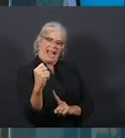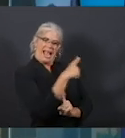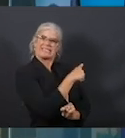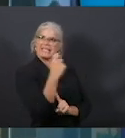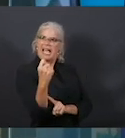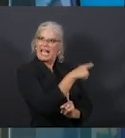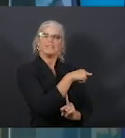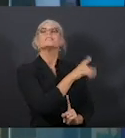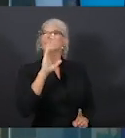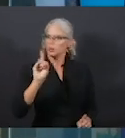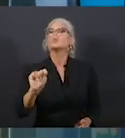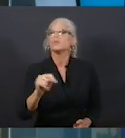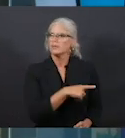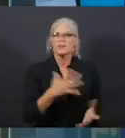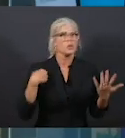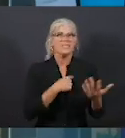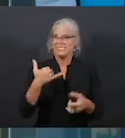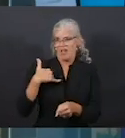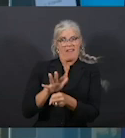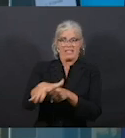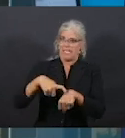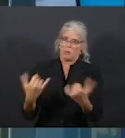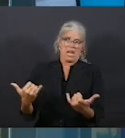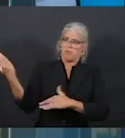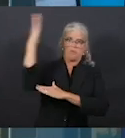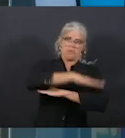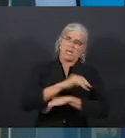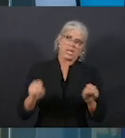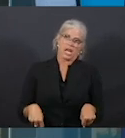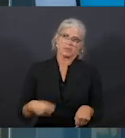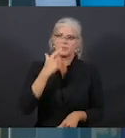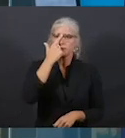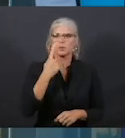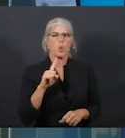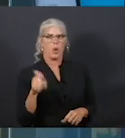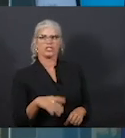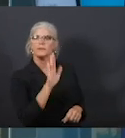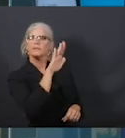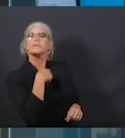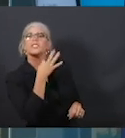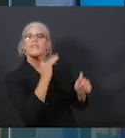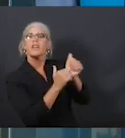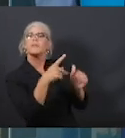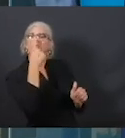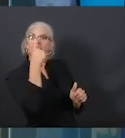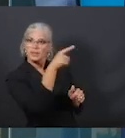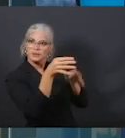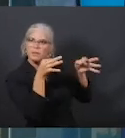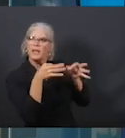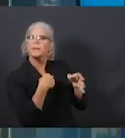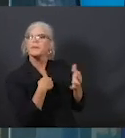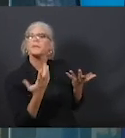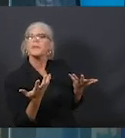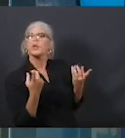to do it, so let's get it done. If I had one follow-up to Kevin Guthrie, if you could tell us specifically what you're doing to